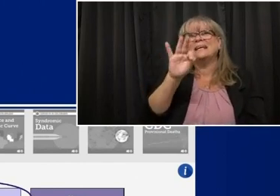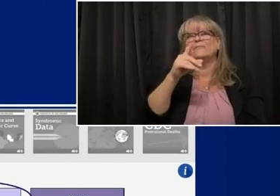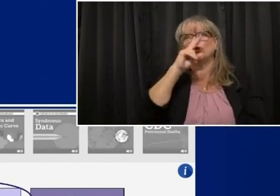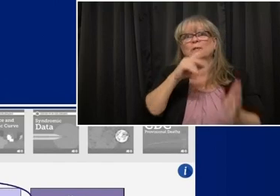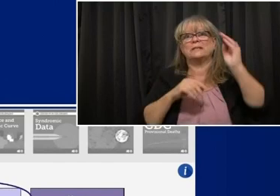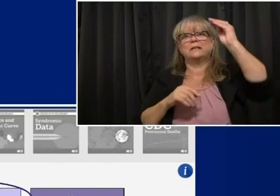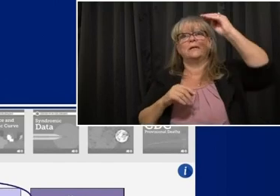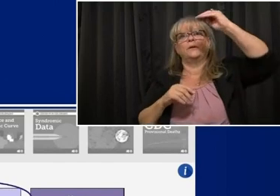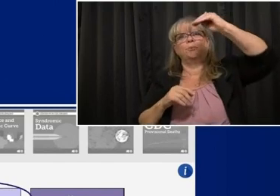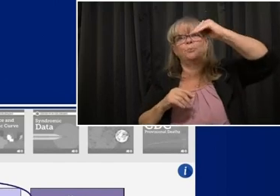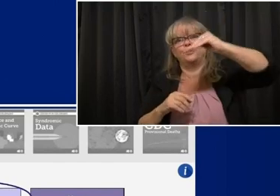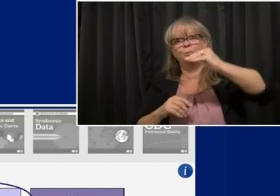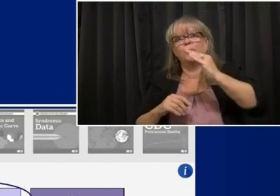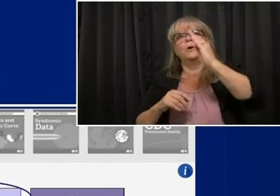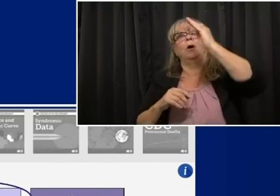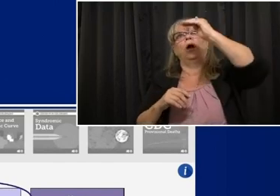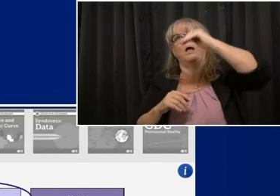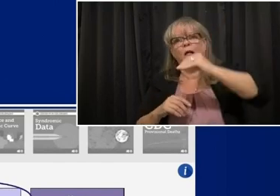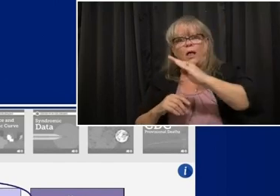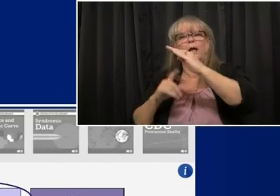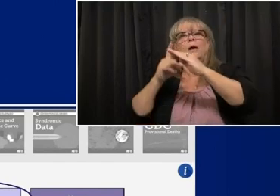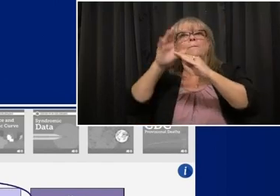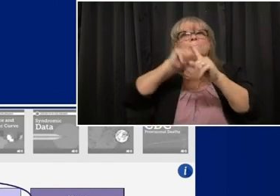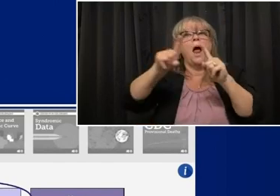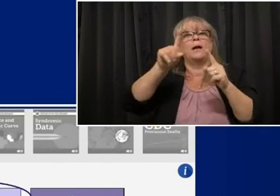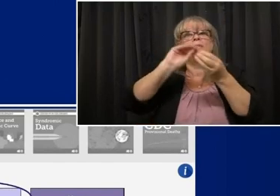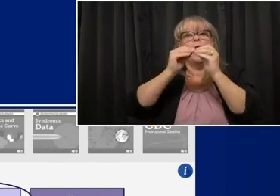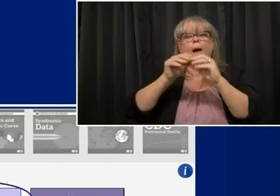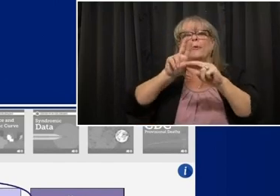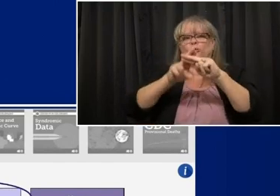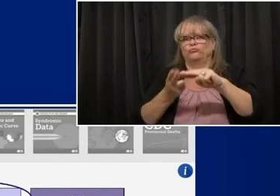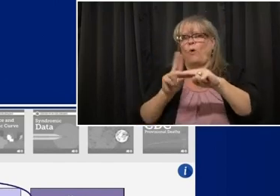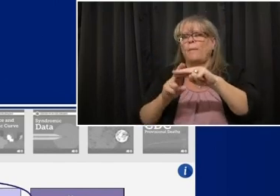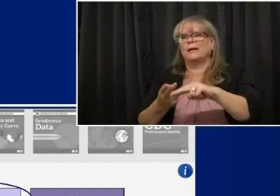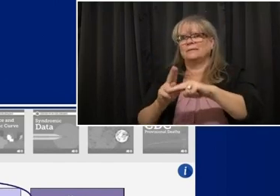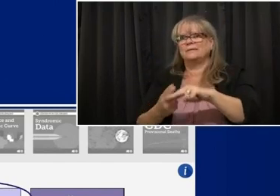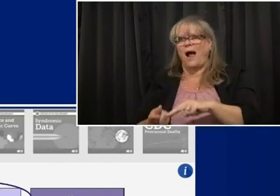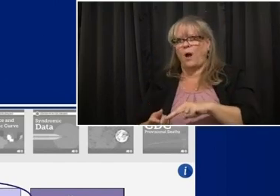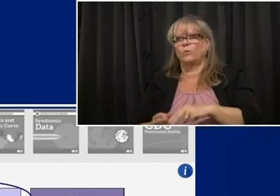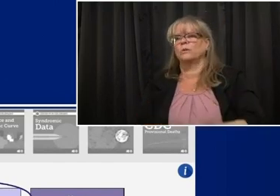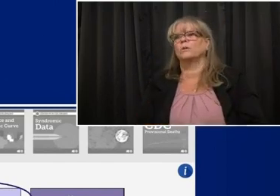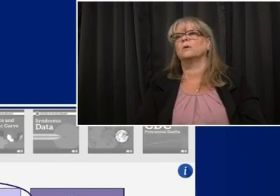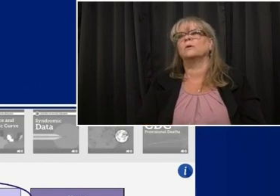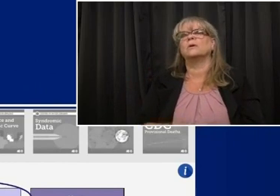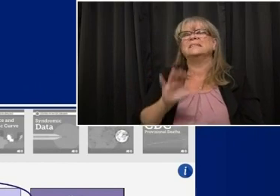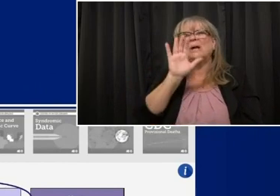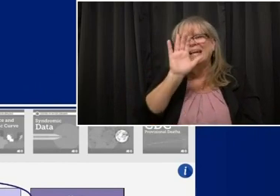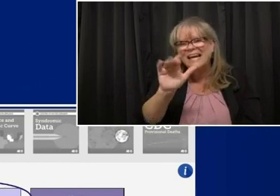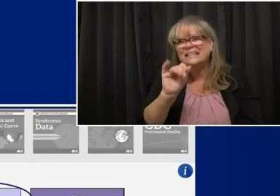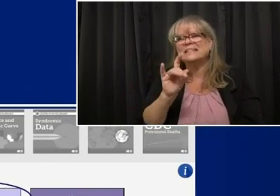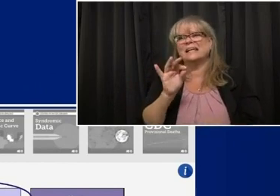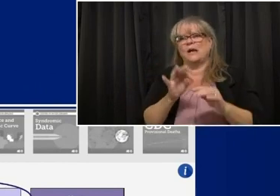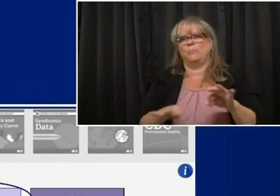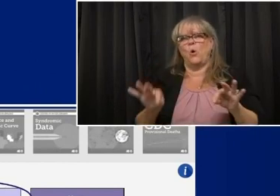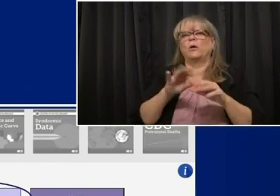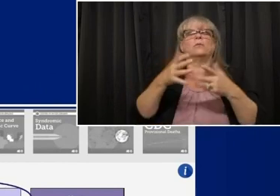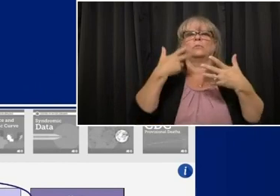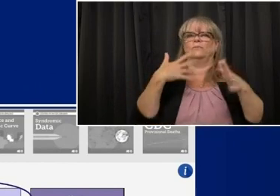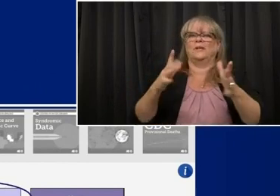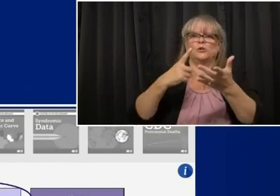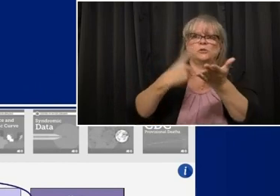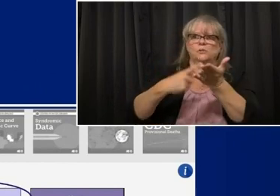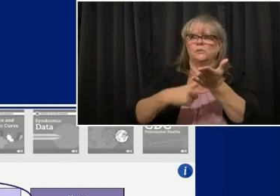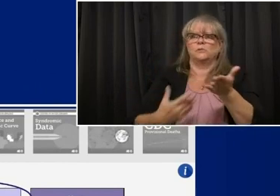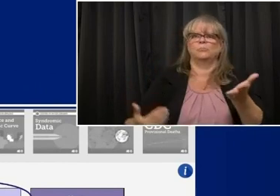with the percentage increase or decrease from week to week. And this is really important, as we've talked about previously, in trying to help